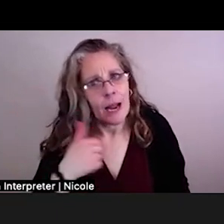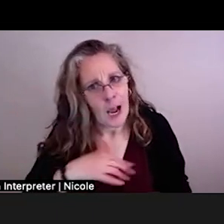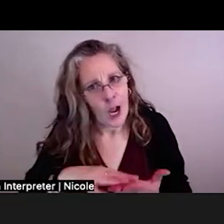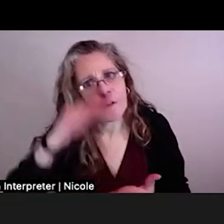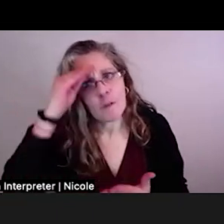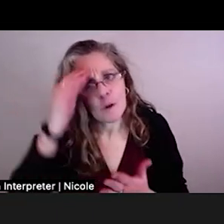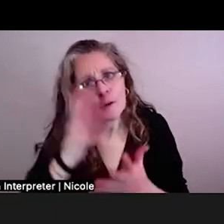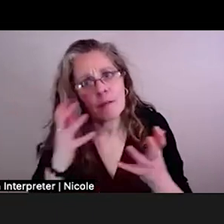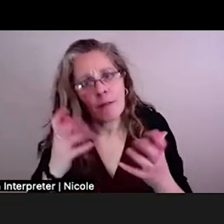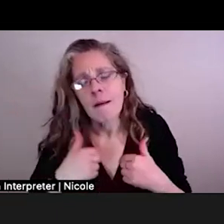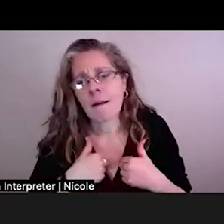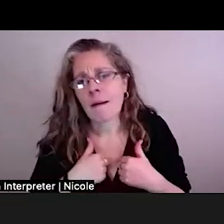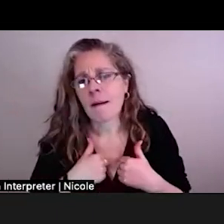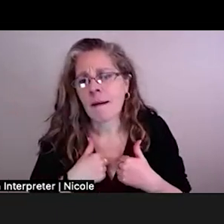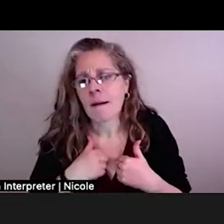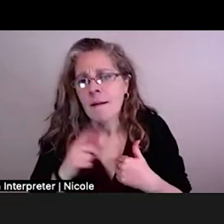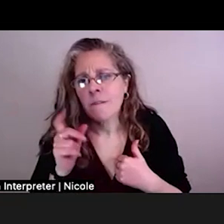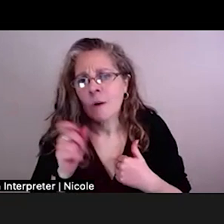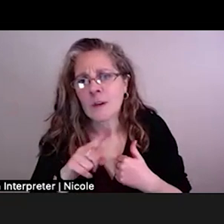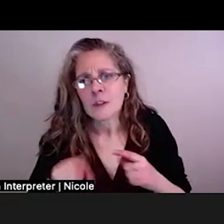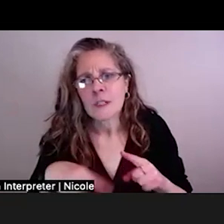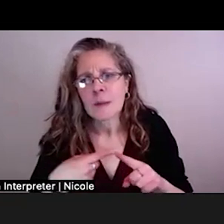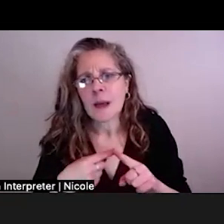had a question about, I think it was the